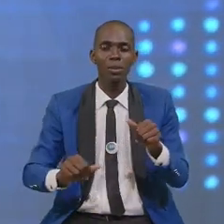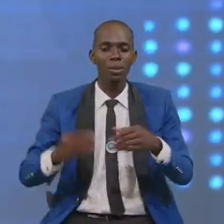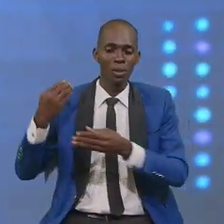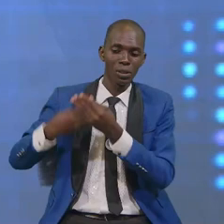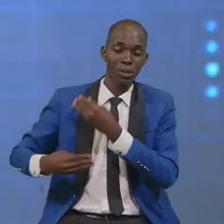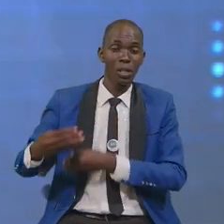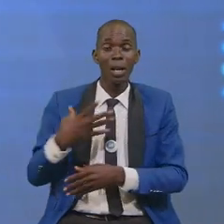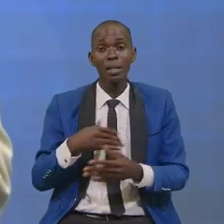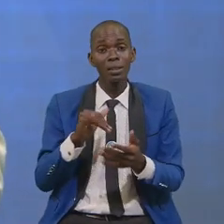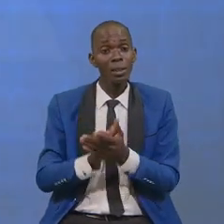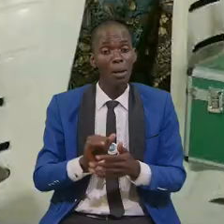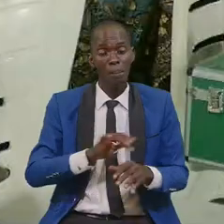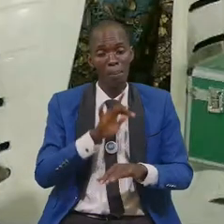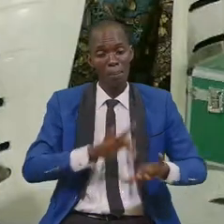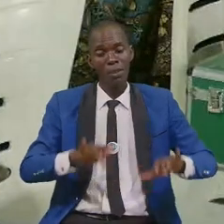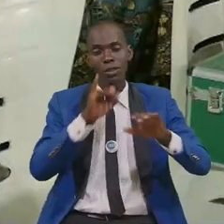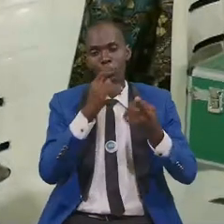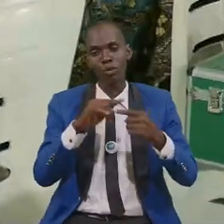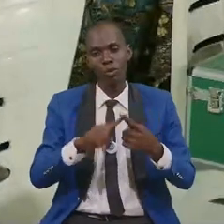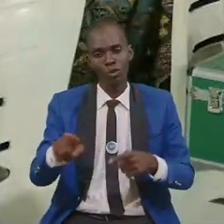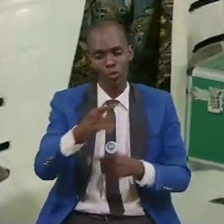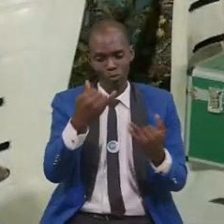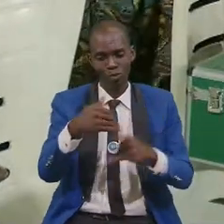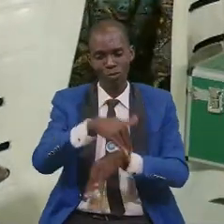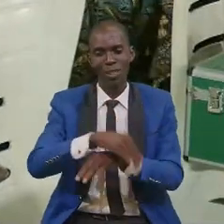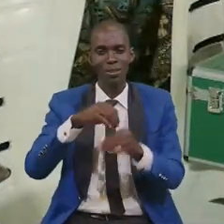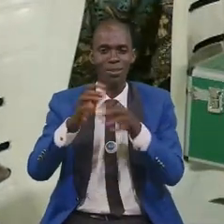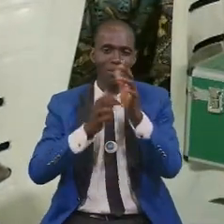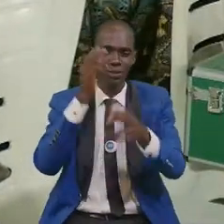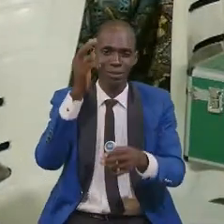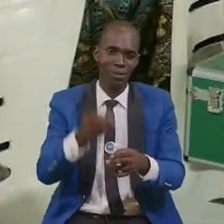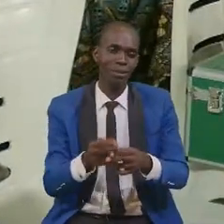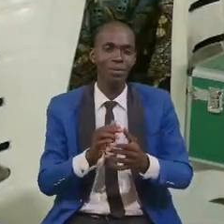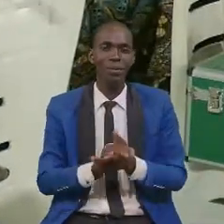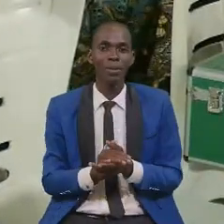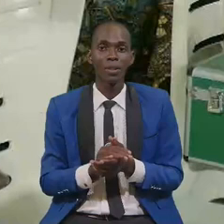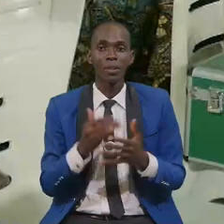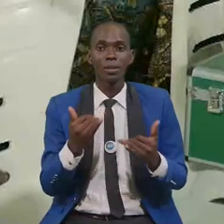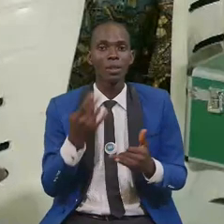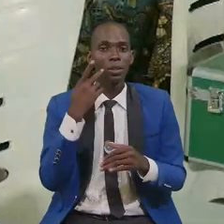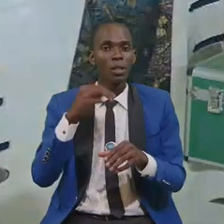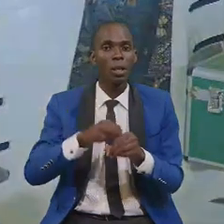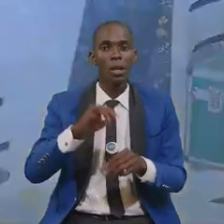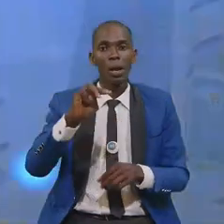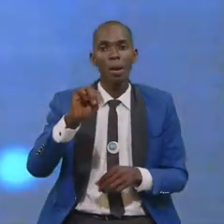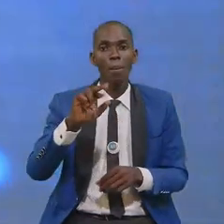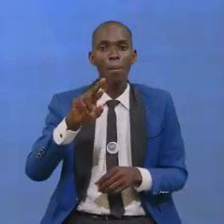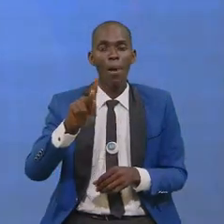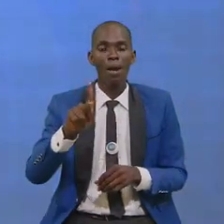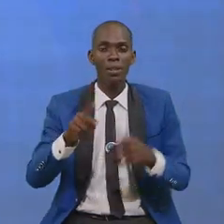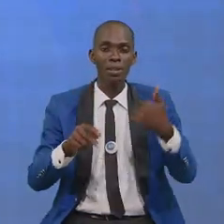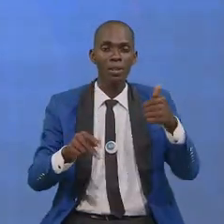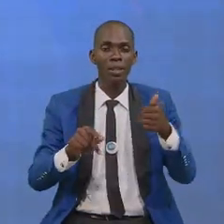is coming to you tonight. Amen. We're looking at Mark chapter 10, verse